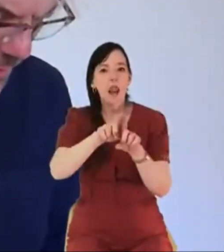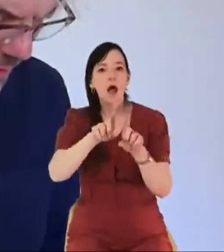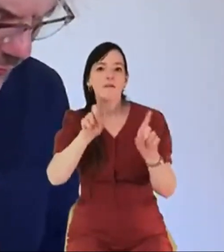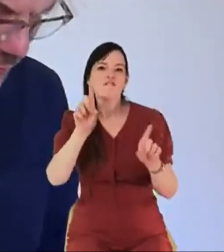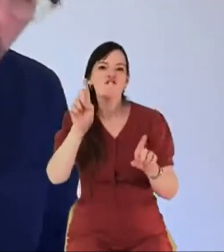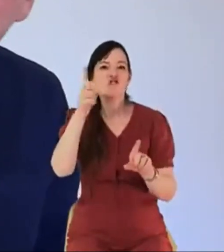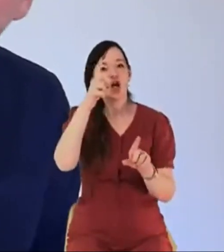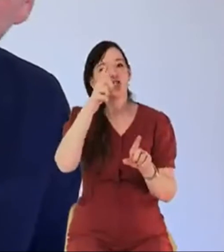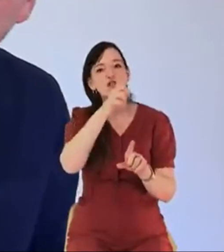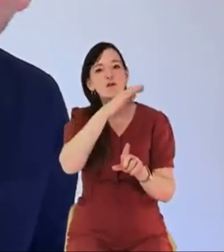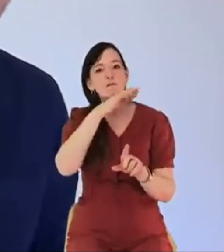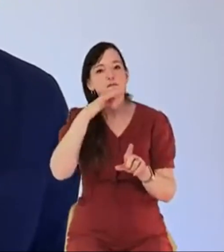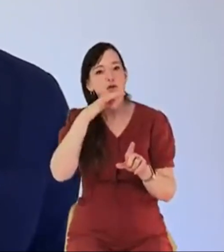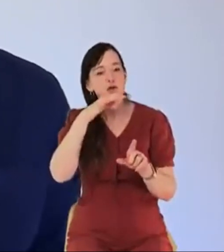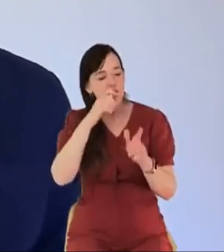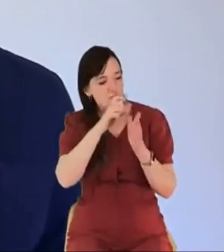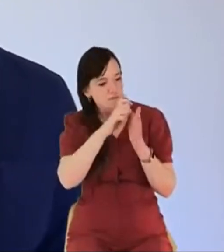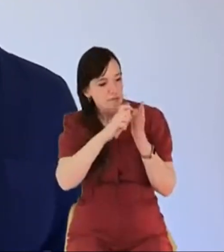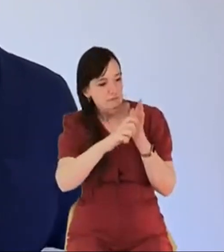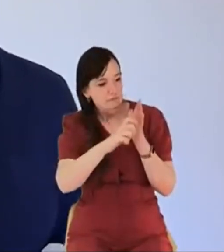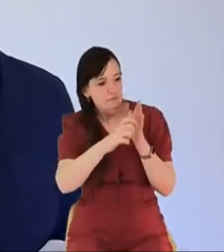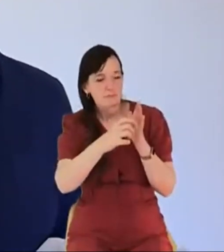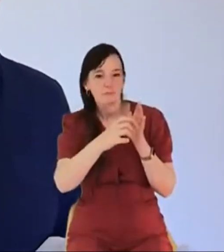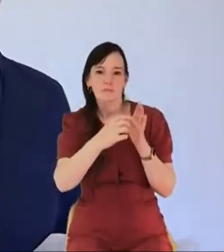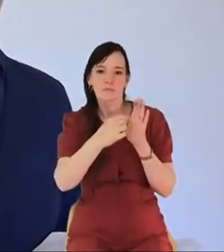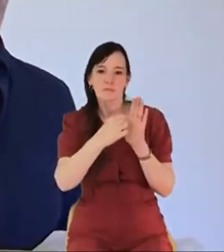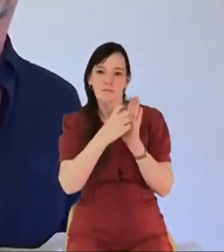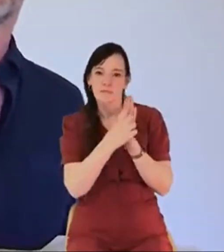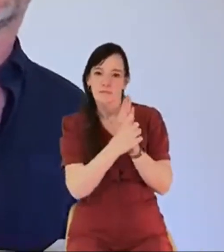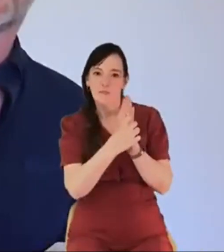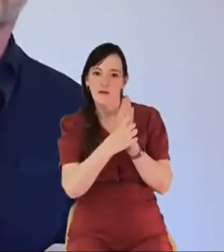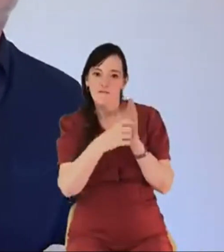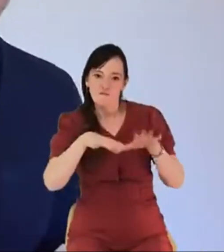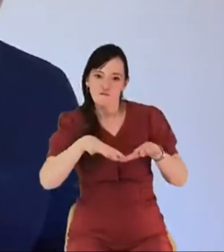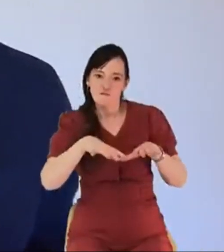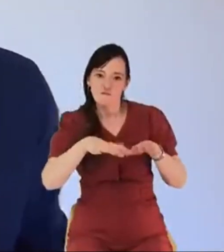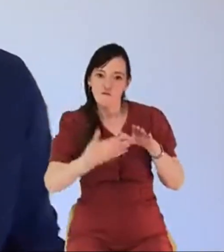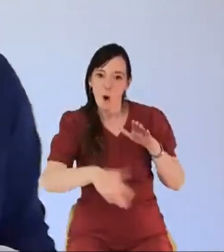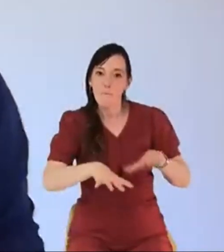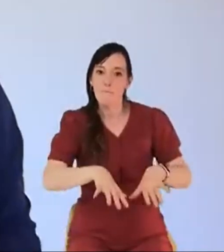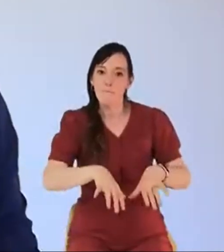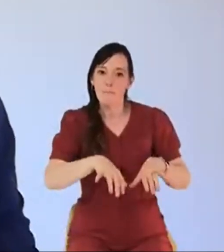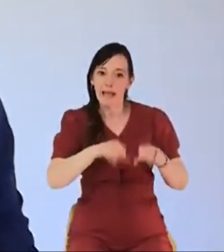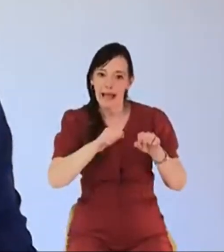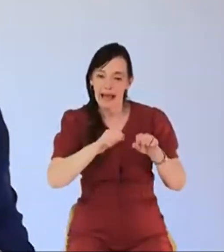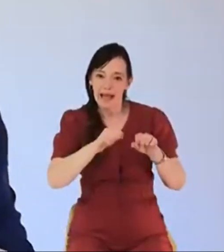because from the beginning god chose you from the beginning